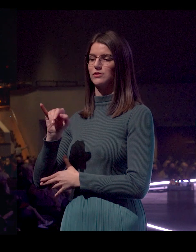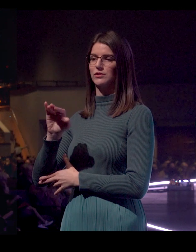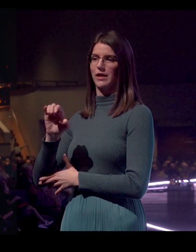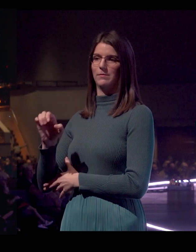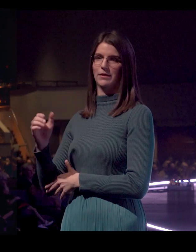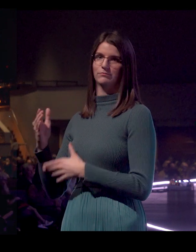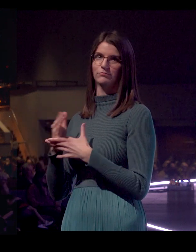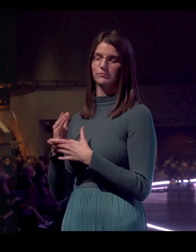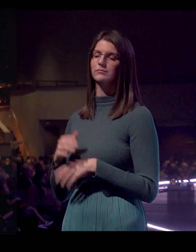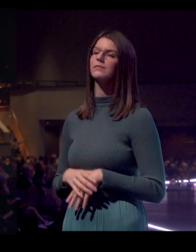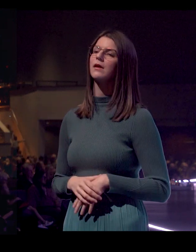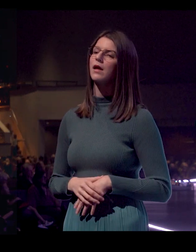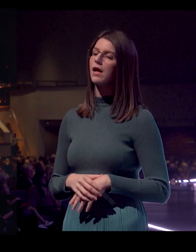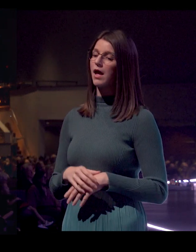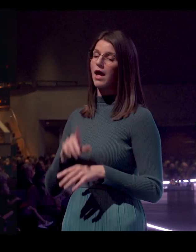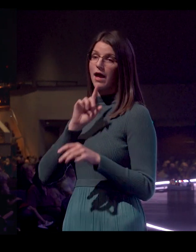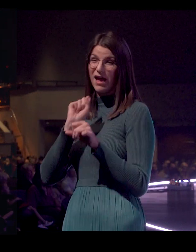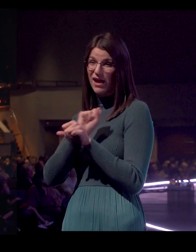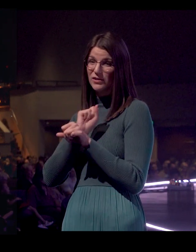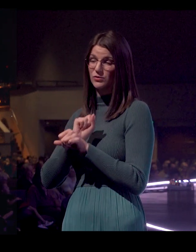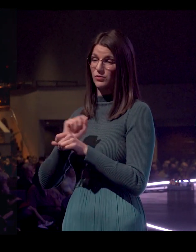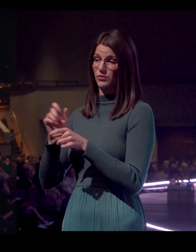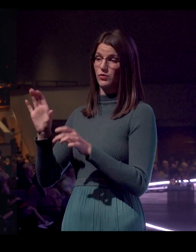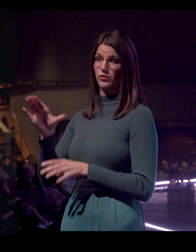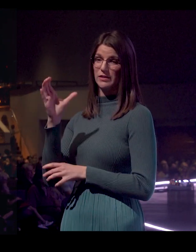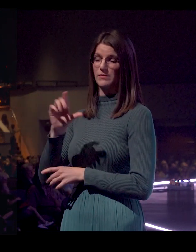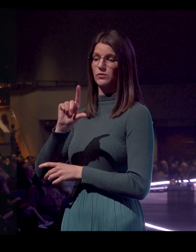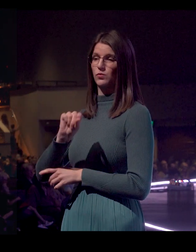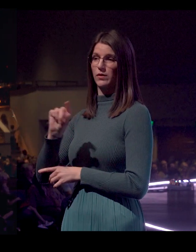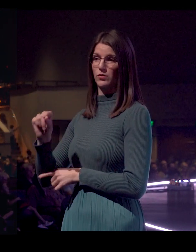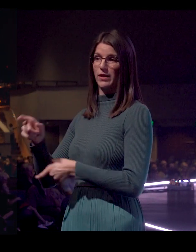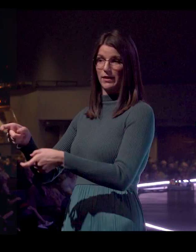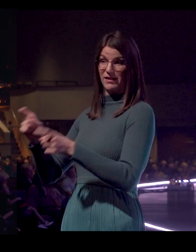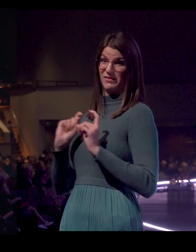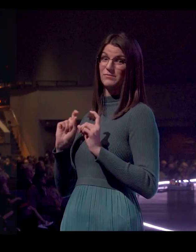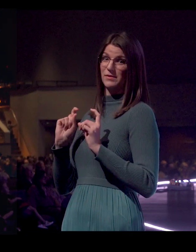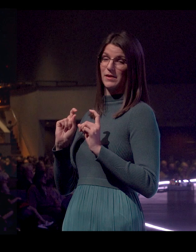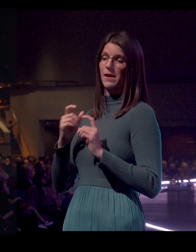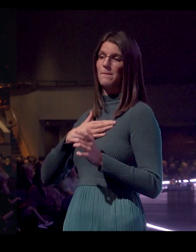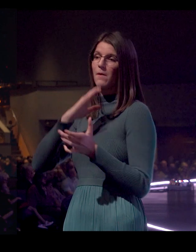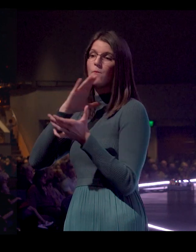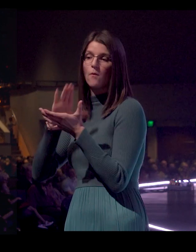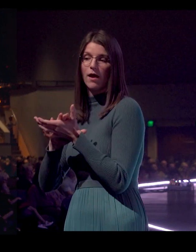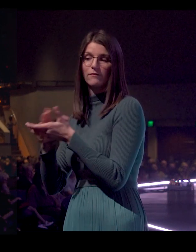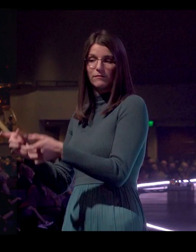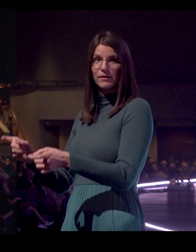2020. My wife got me a digital weight scale.